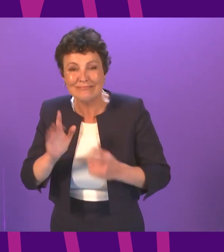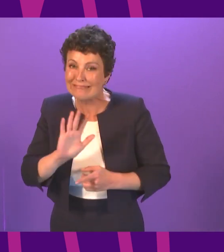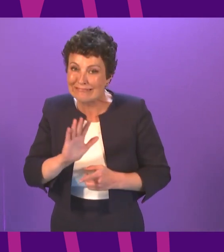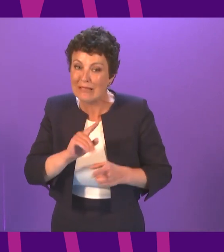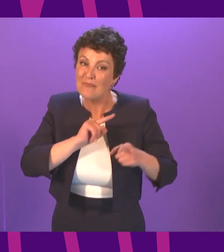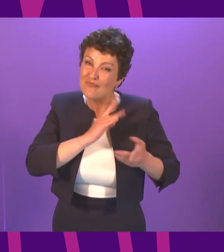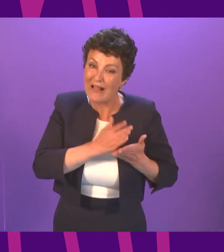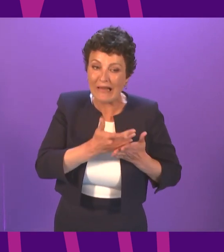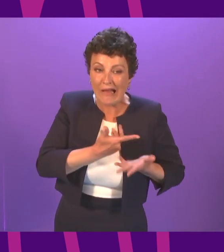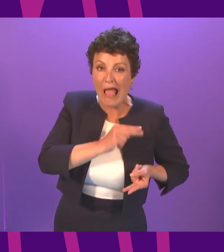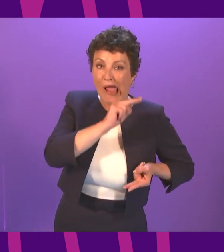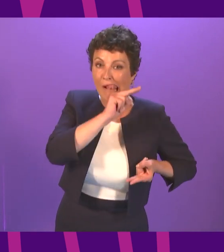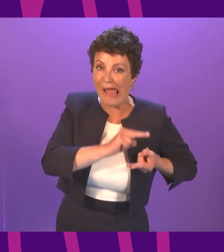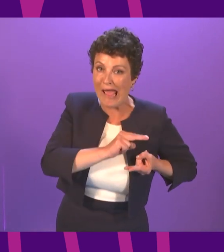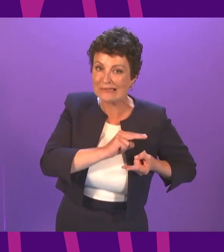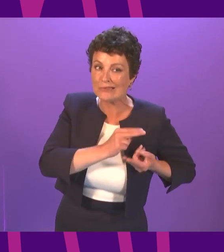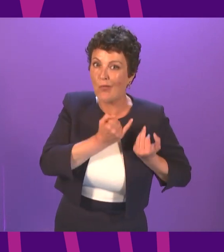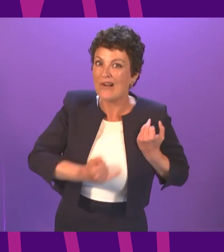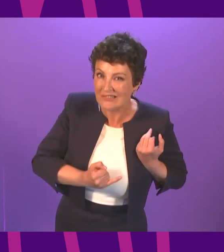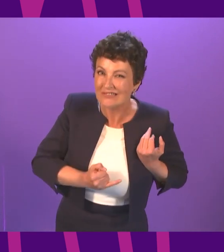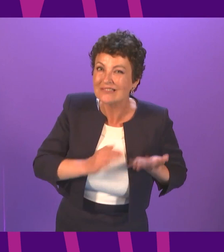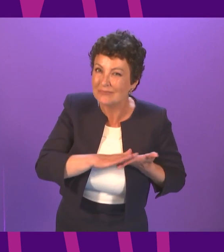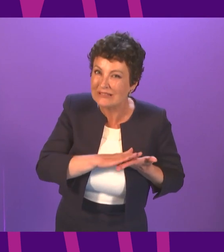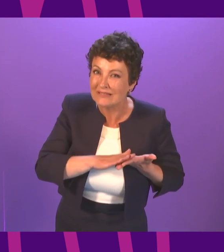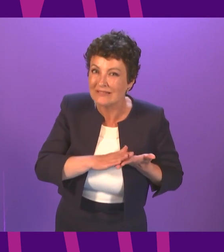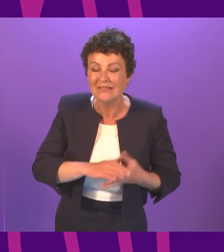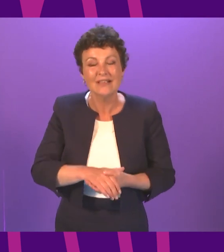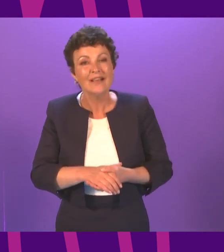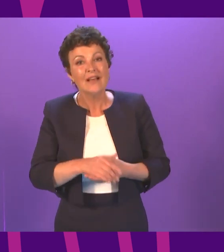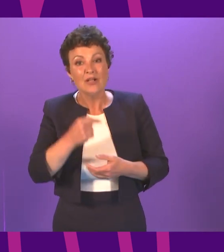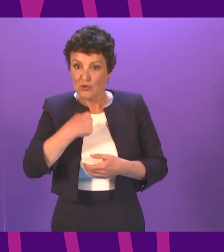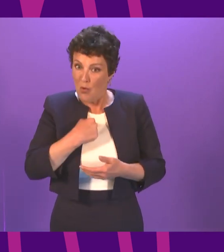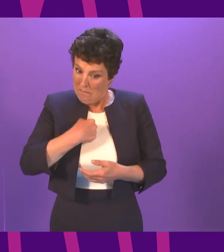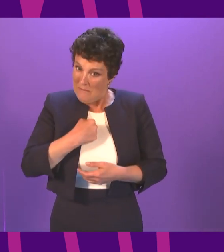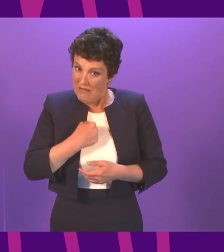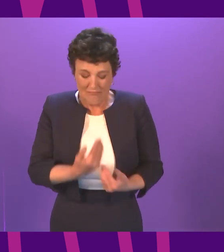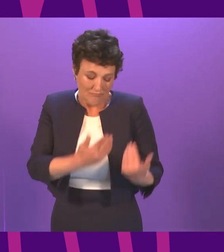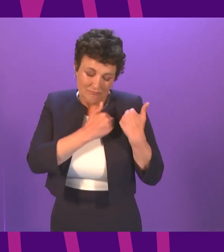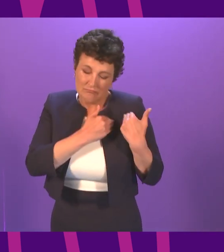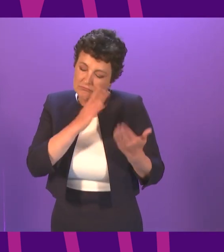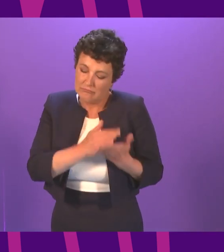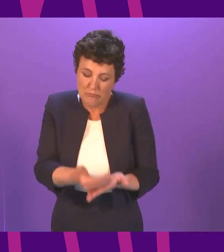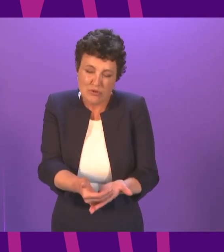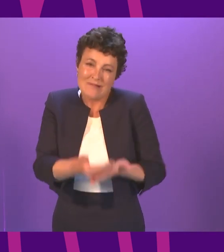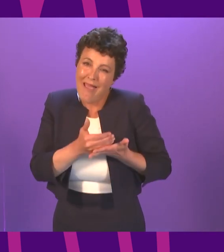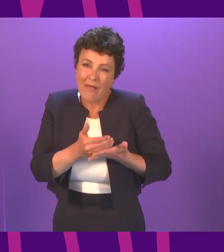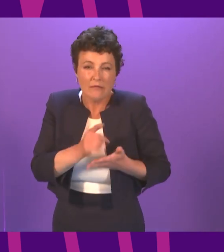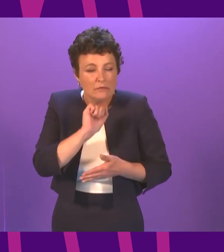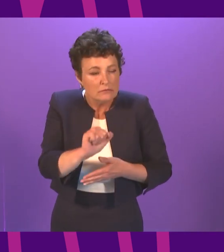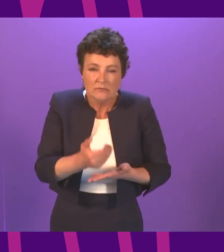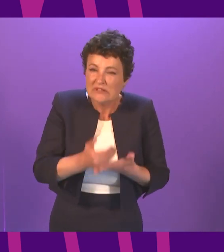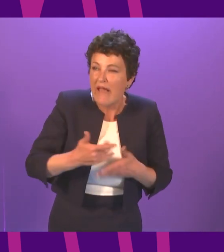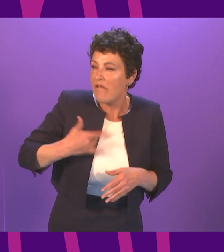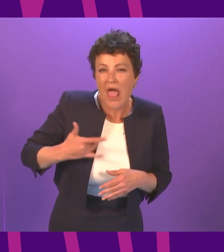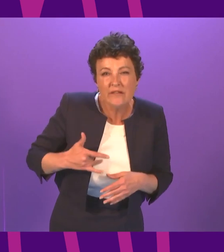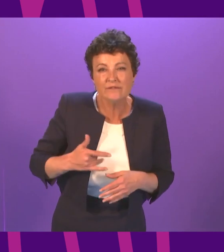ones. Decisions necessary to save lives and protect health, our most important duty, will cost jobs and businesses